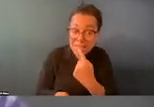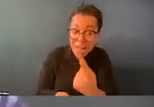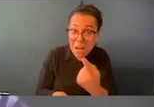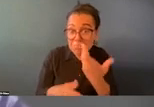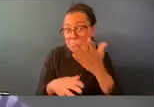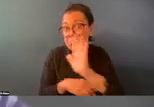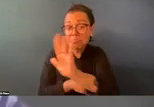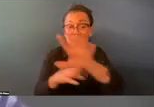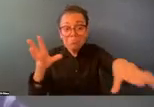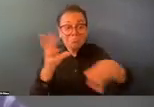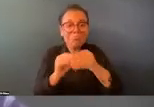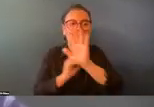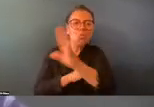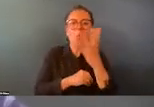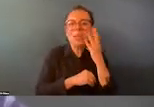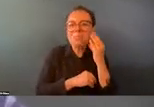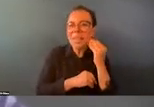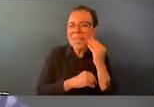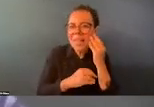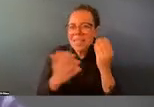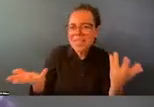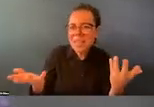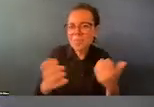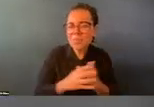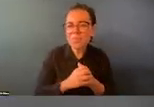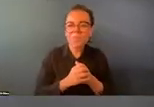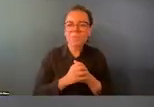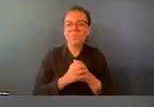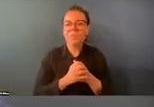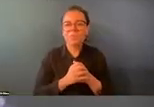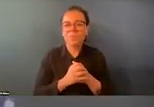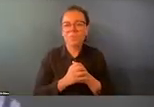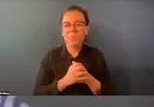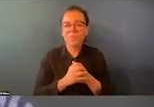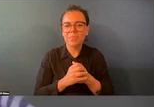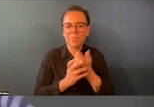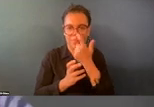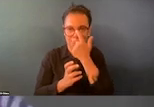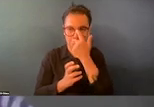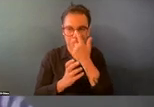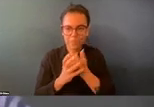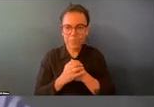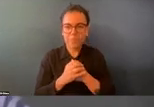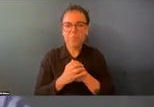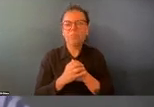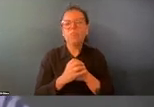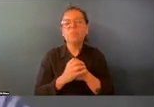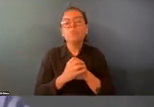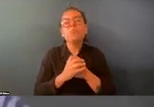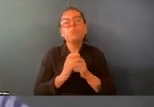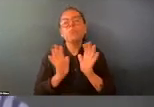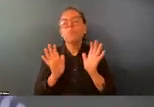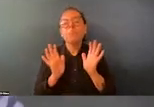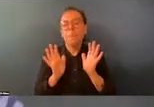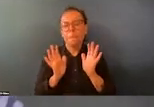with her experience and maybe can ask on this question